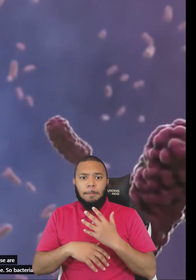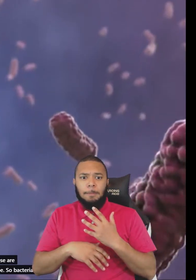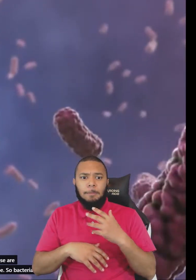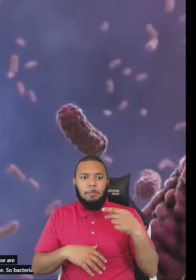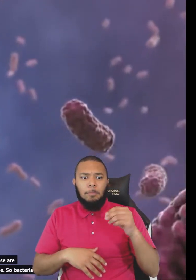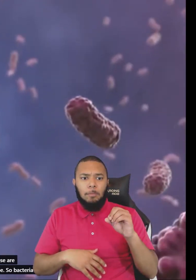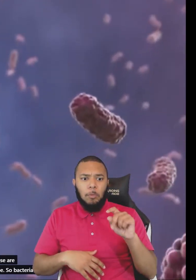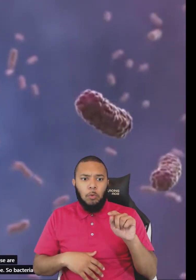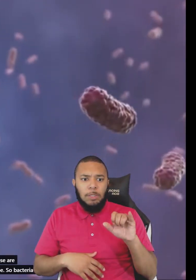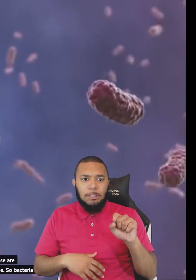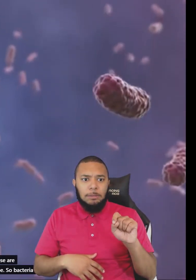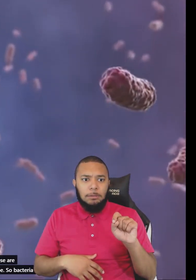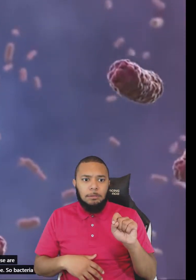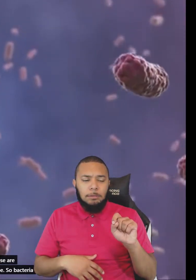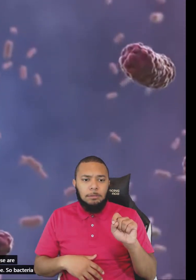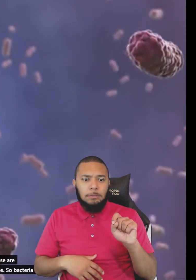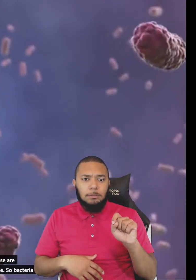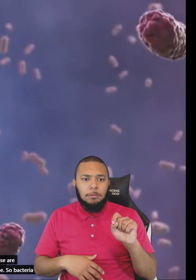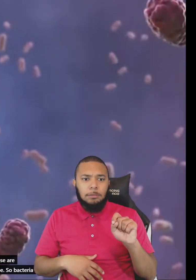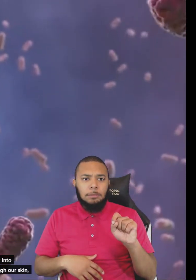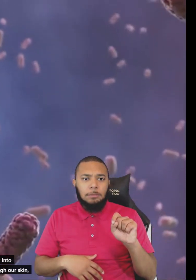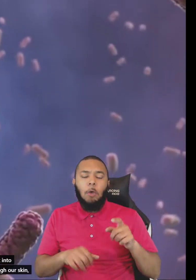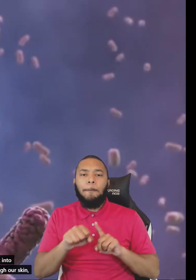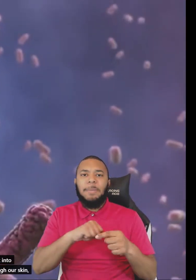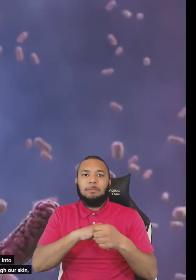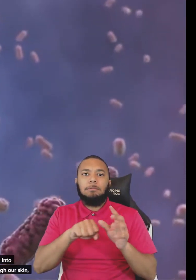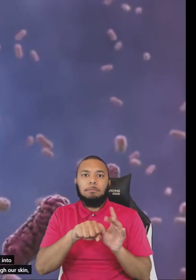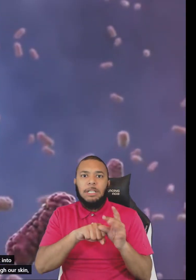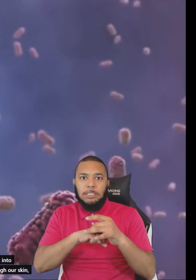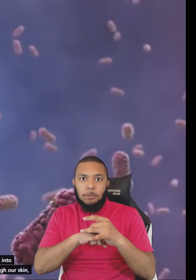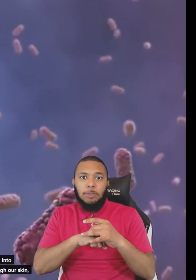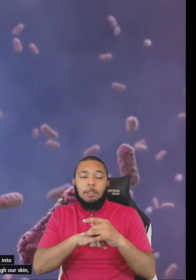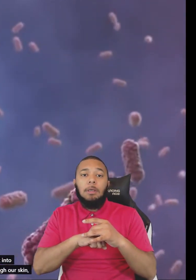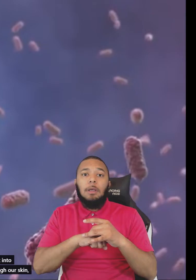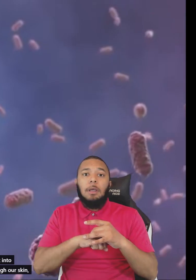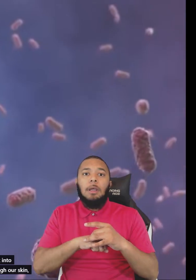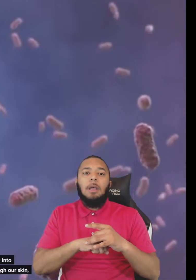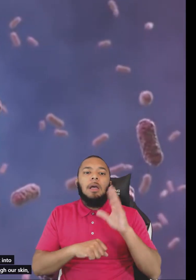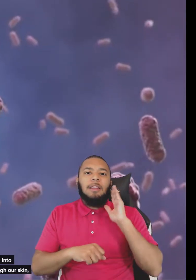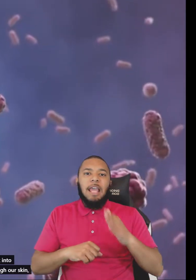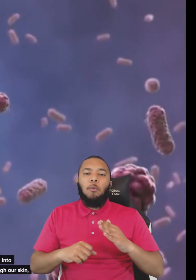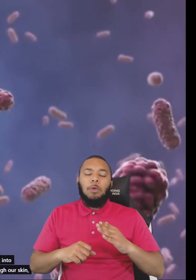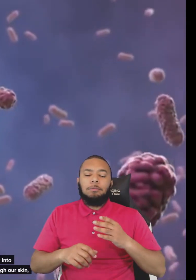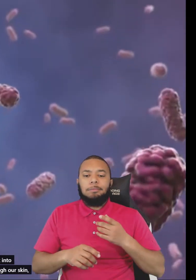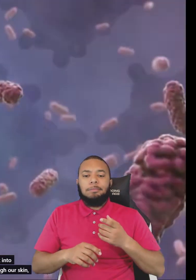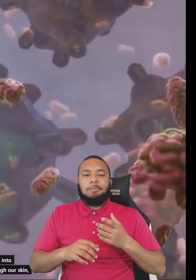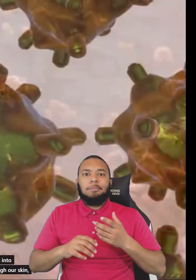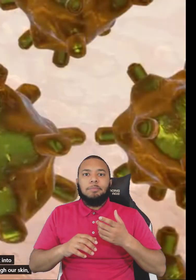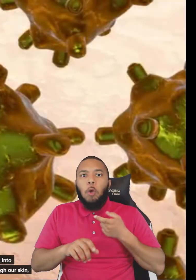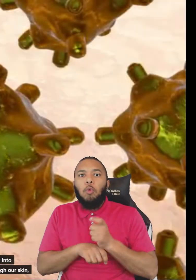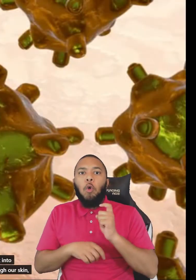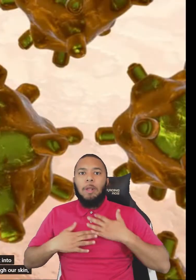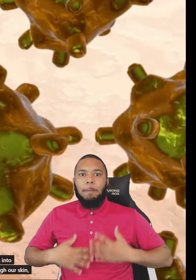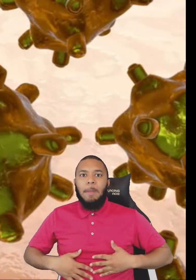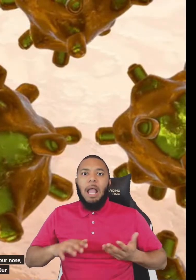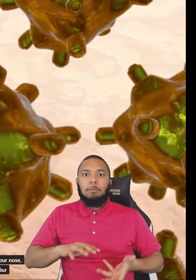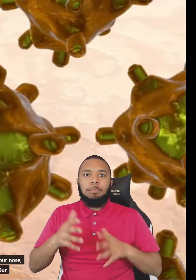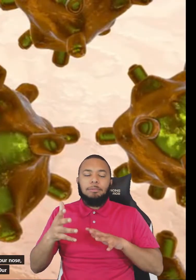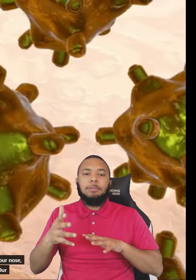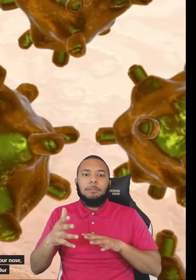most common pathogen type. So bacteria are always trying to get into our bodies, right? Either through our